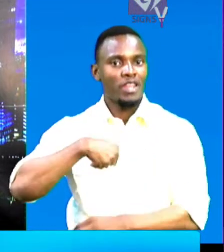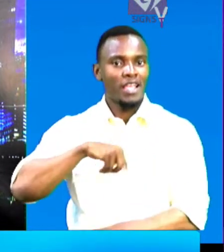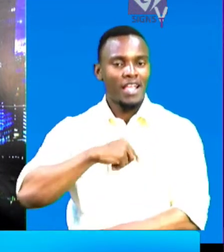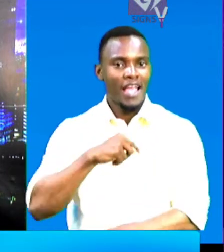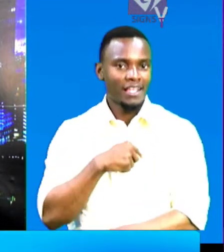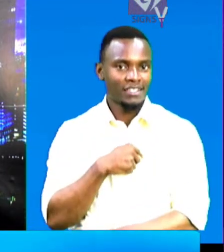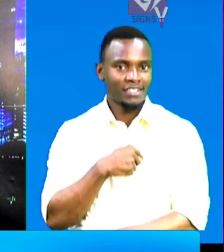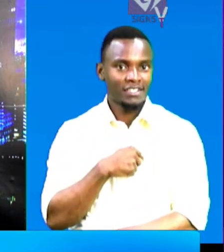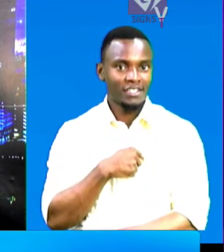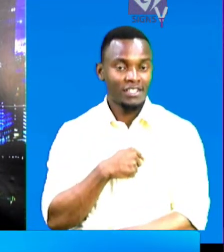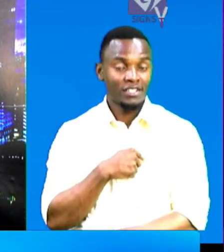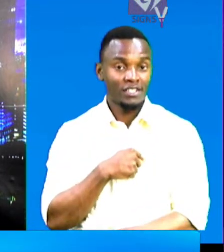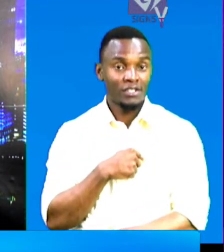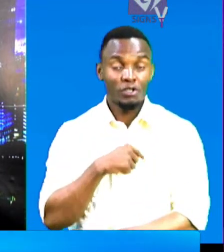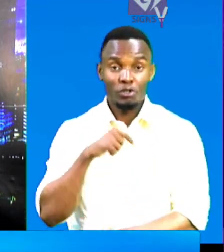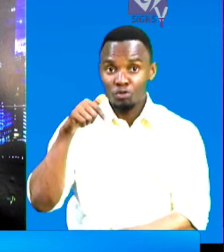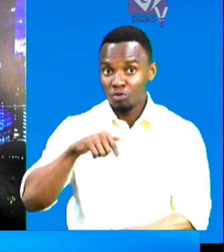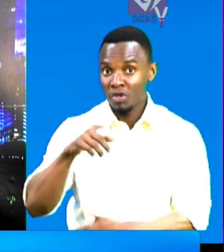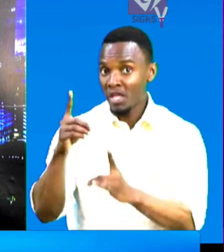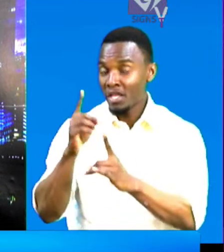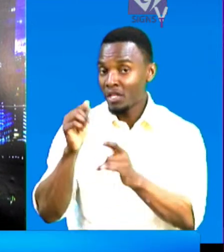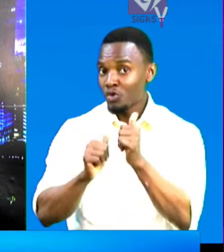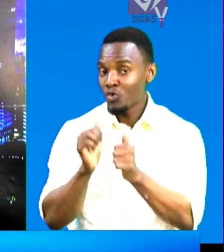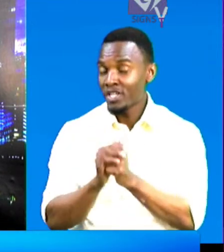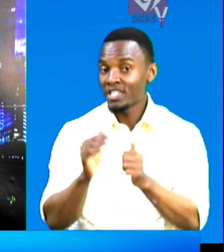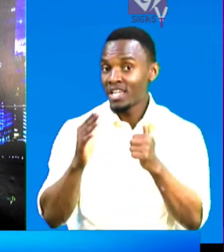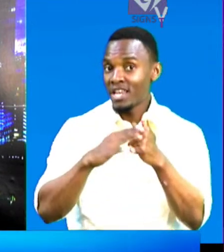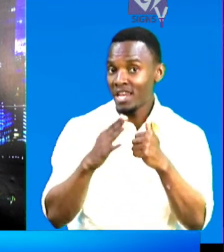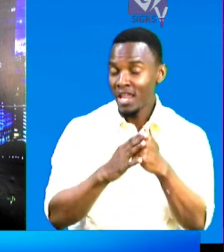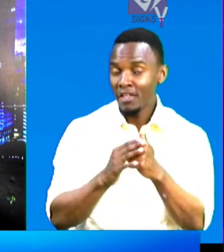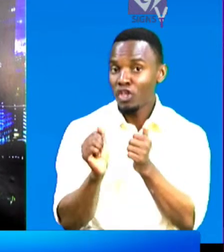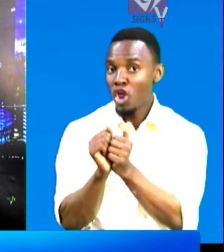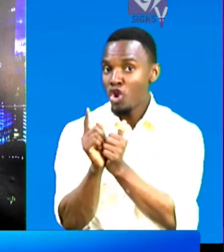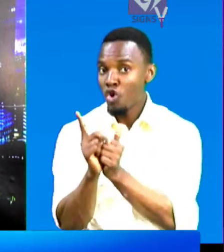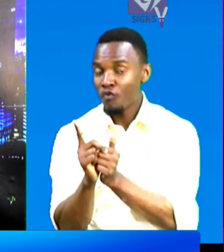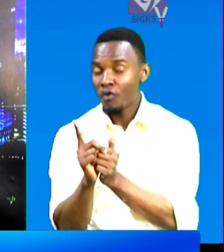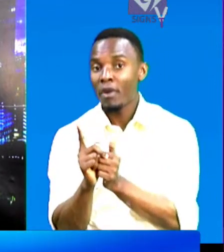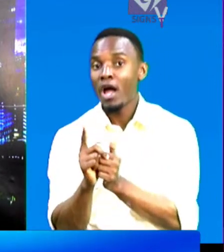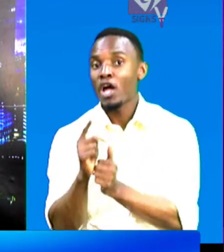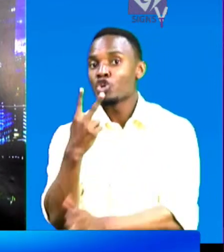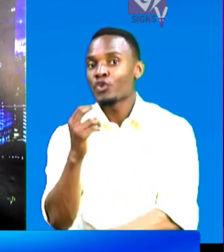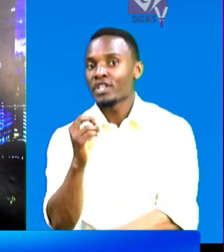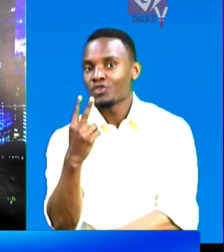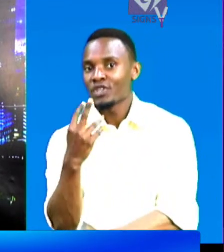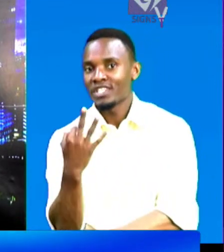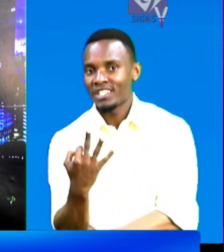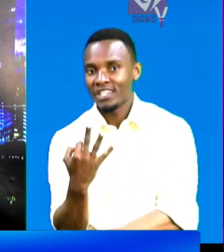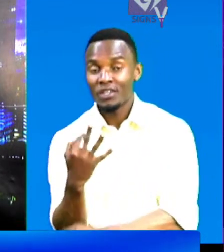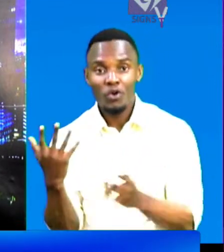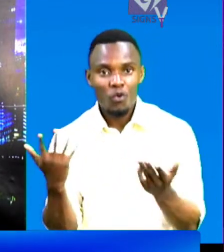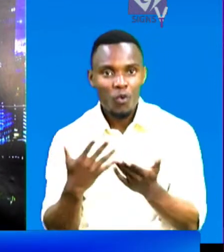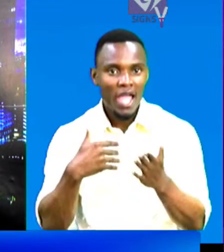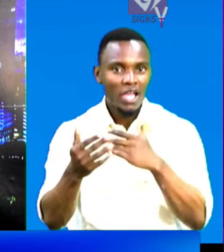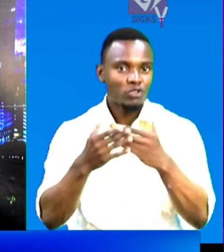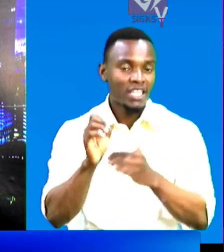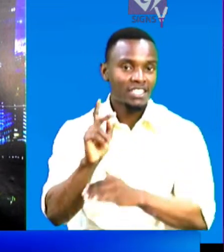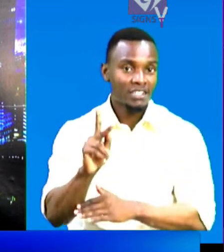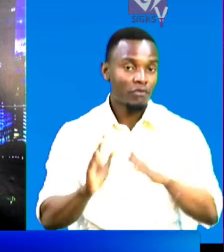this 9th day of November 2023 on Science TV